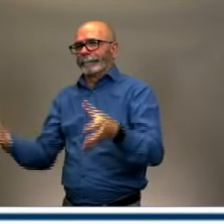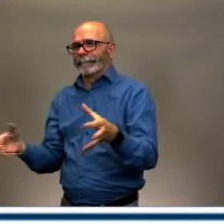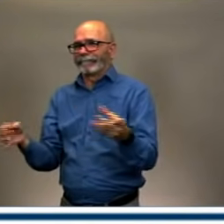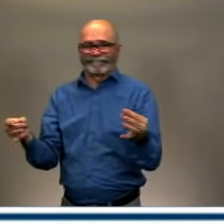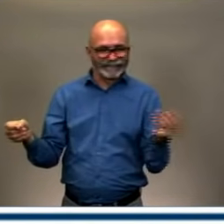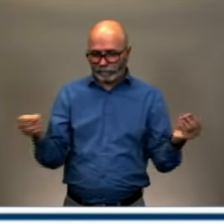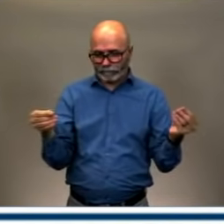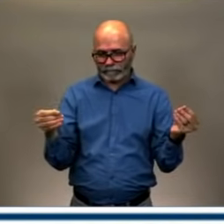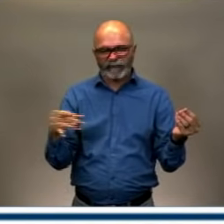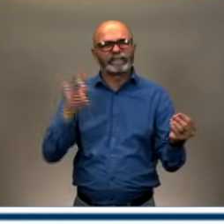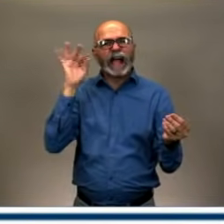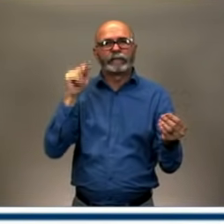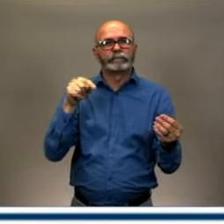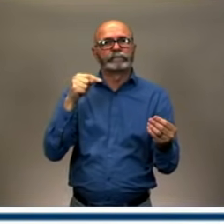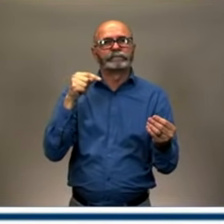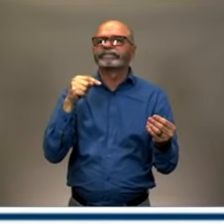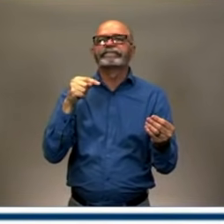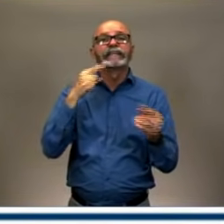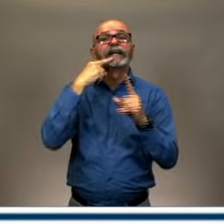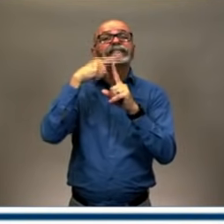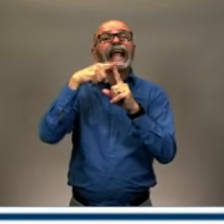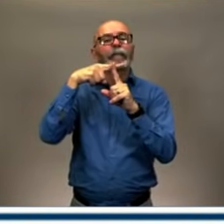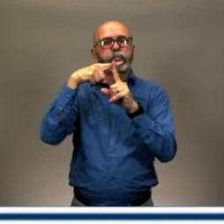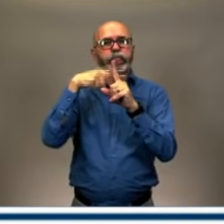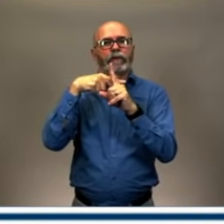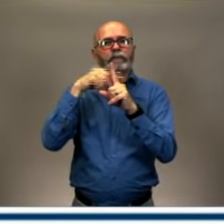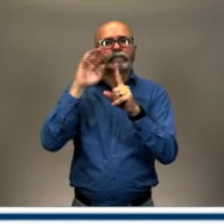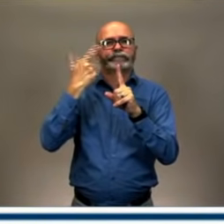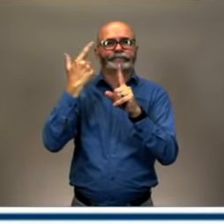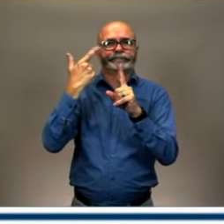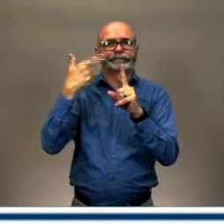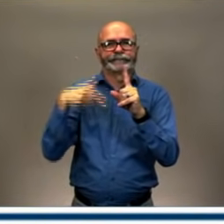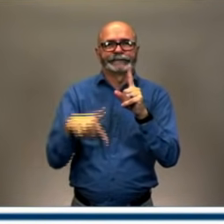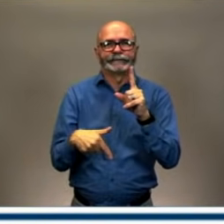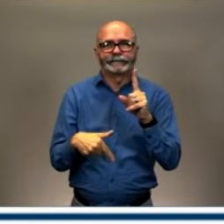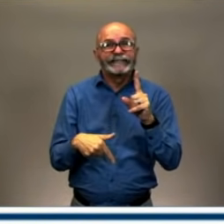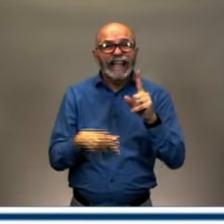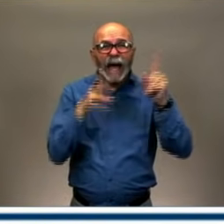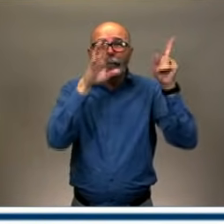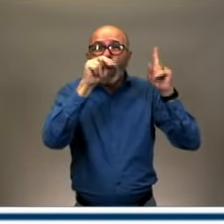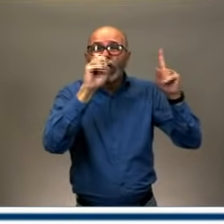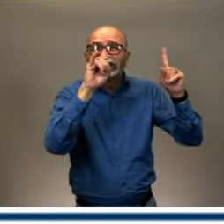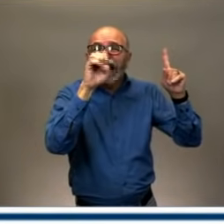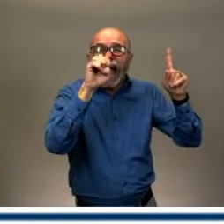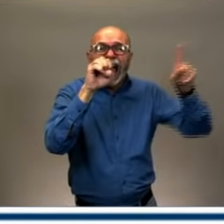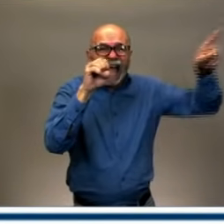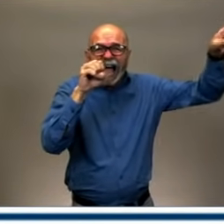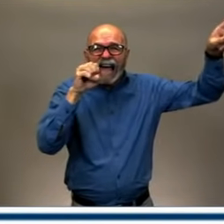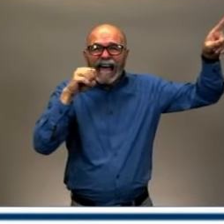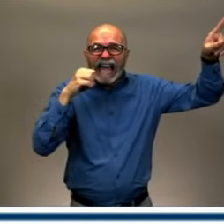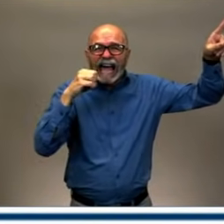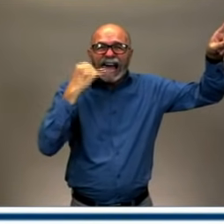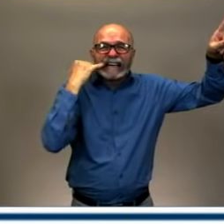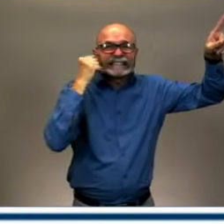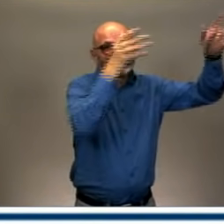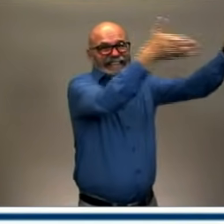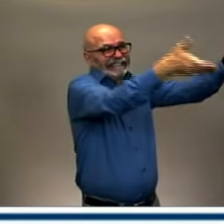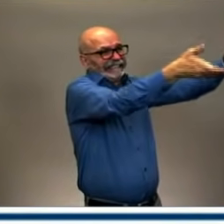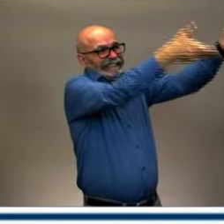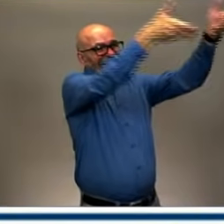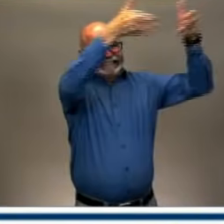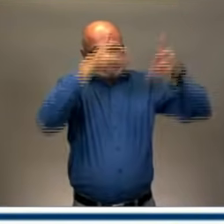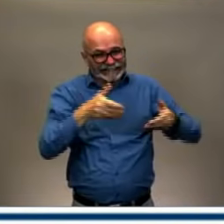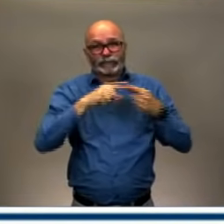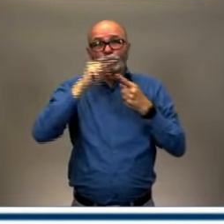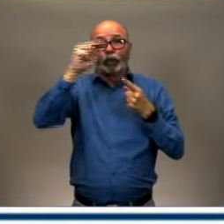able to maintain the temperature, but even between the travel from Burnside to Northwood. Good thing we didn't have vaccine. We would have wasted that vaccine. We